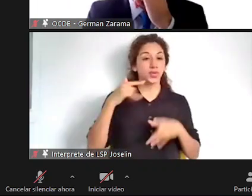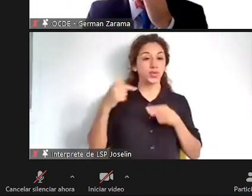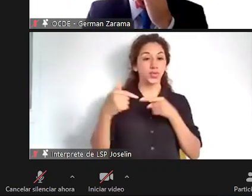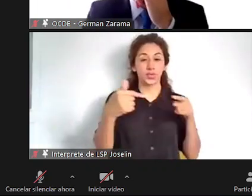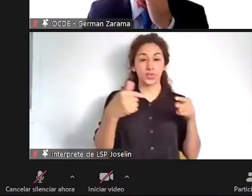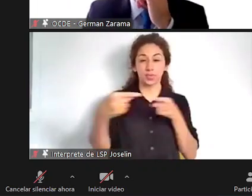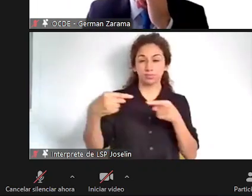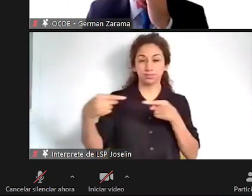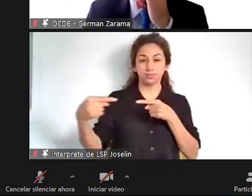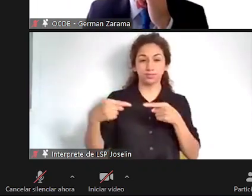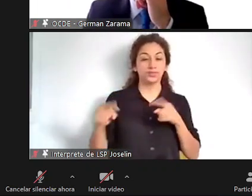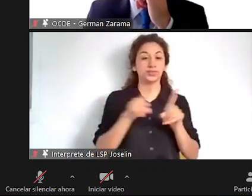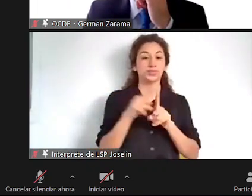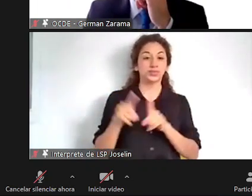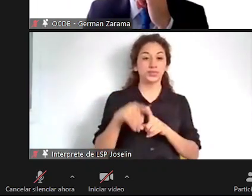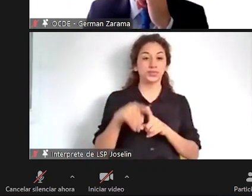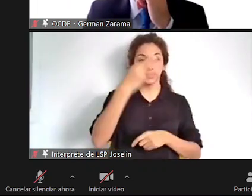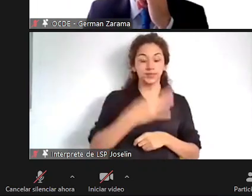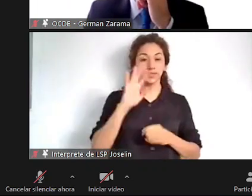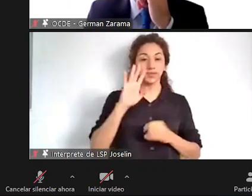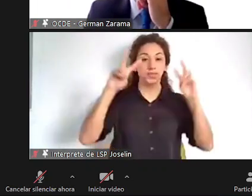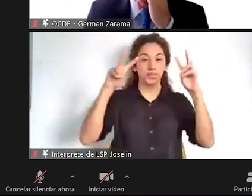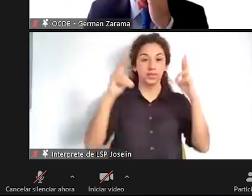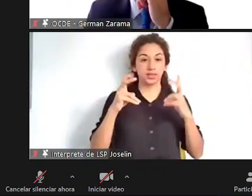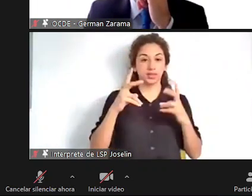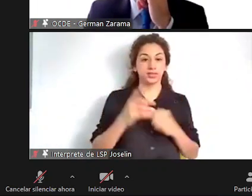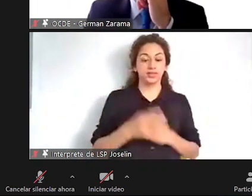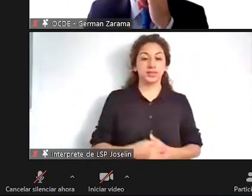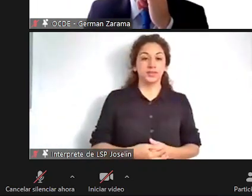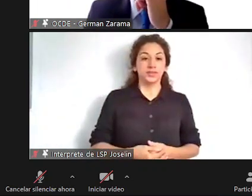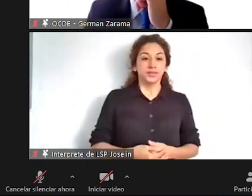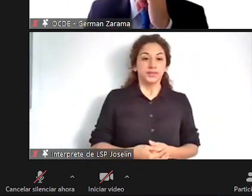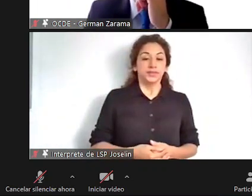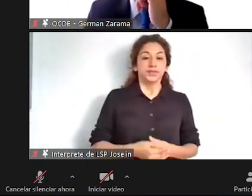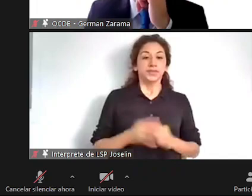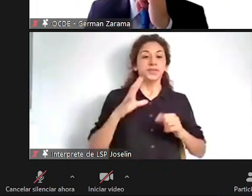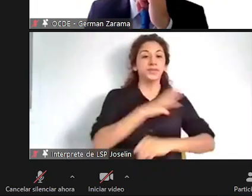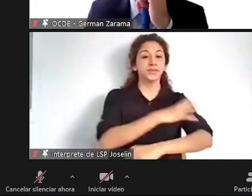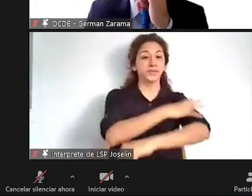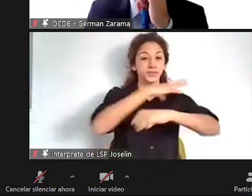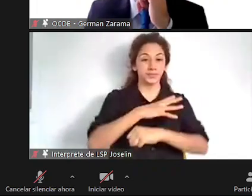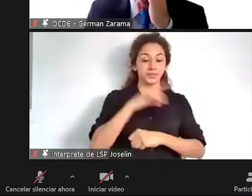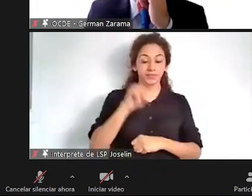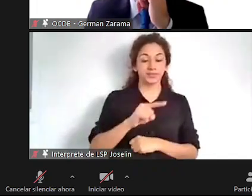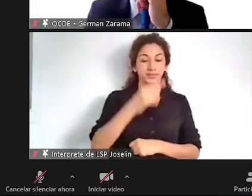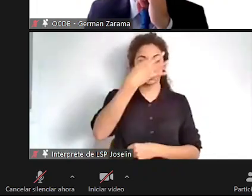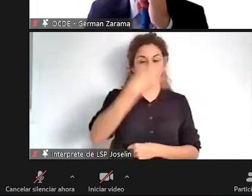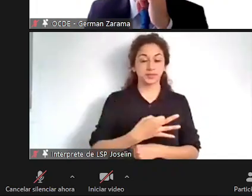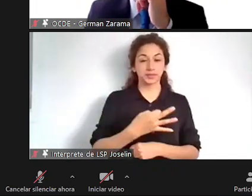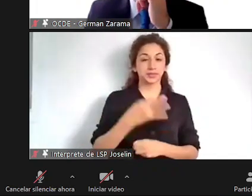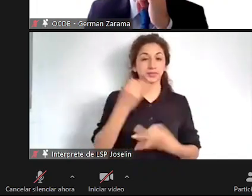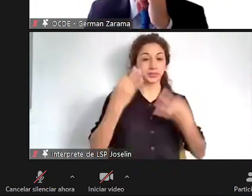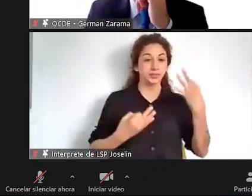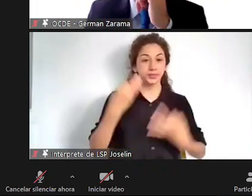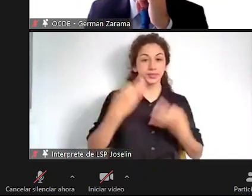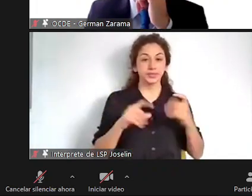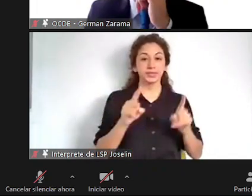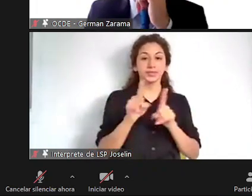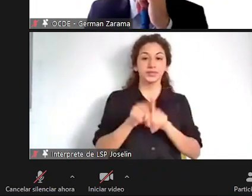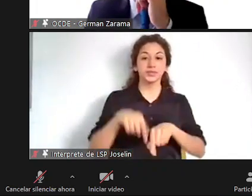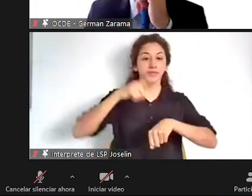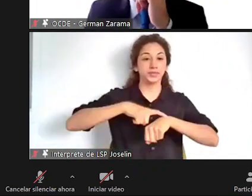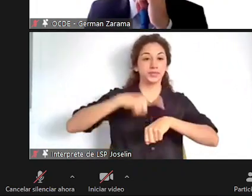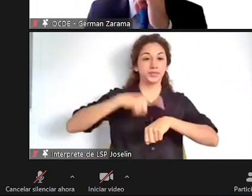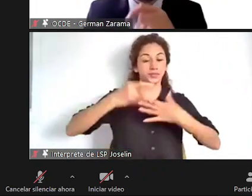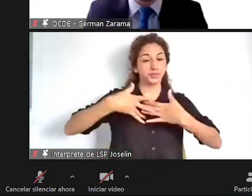to be more competitive and more effective in this dissemination of formality you have to strengthen